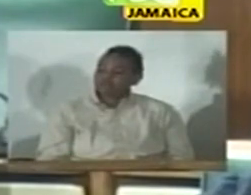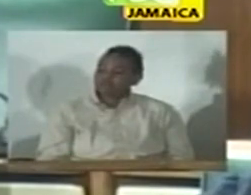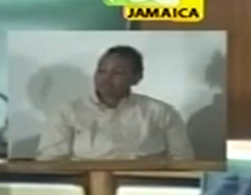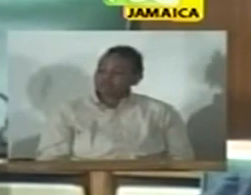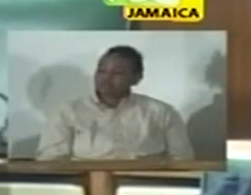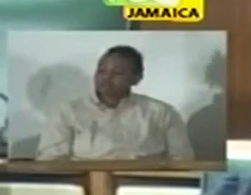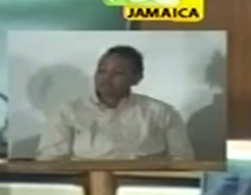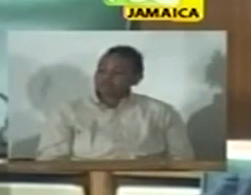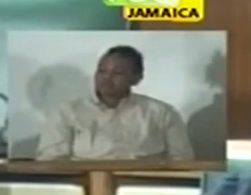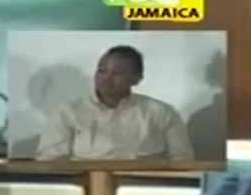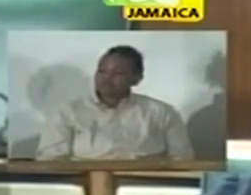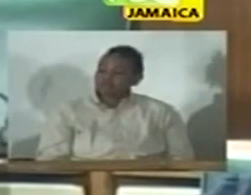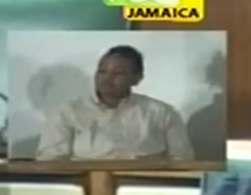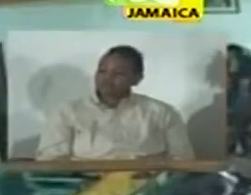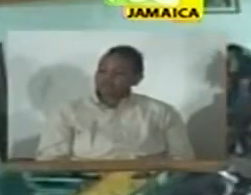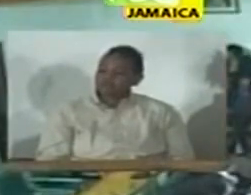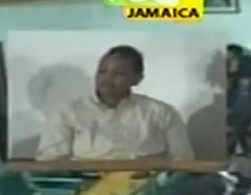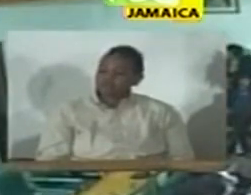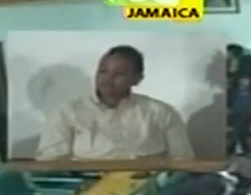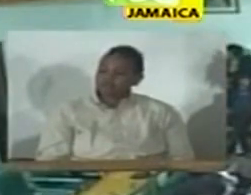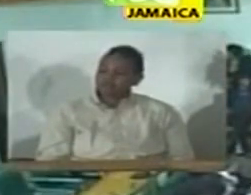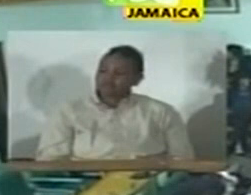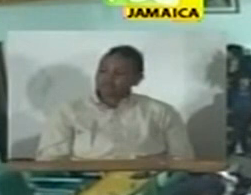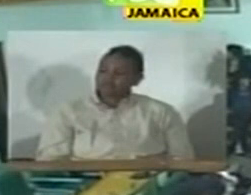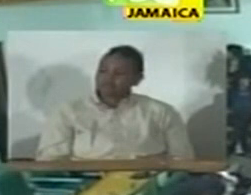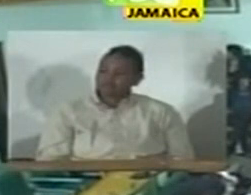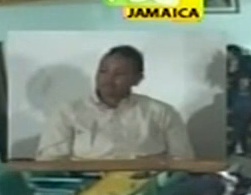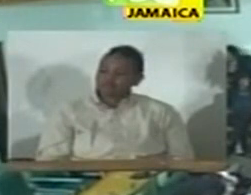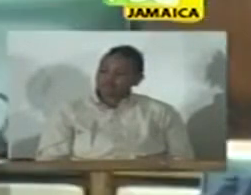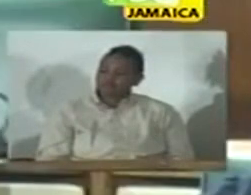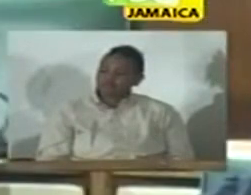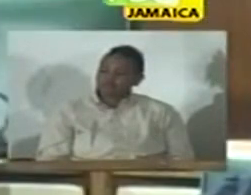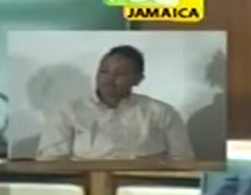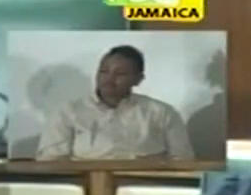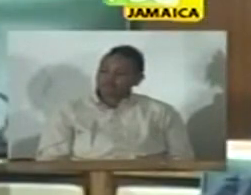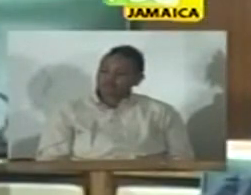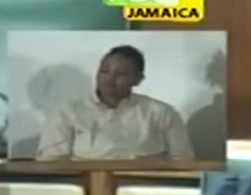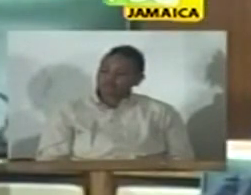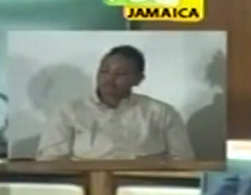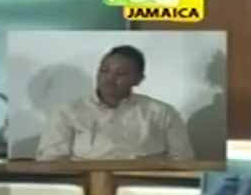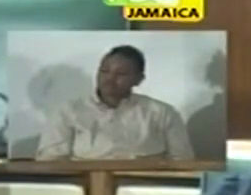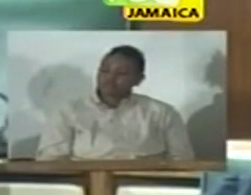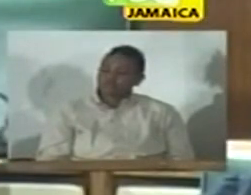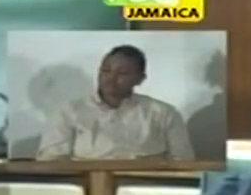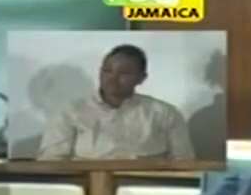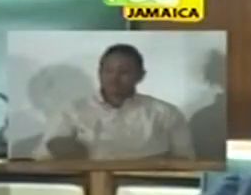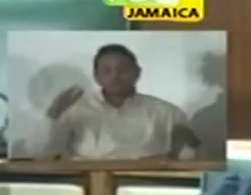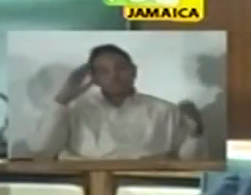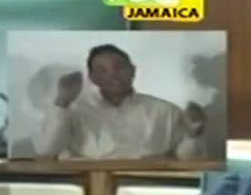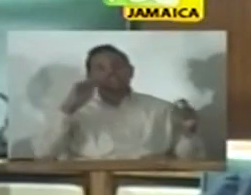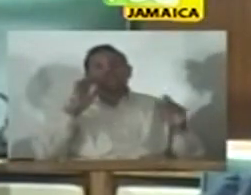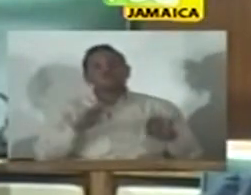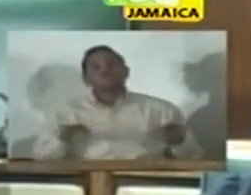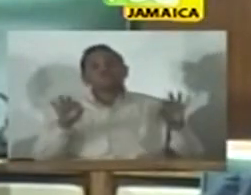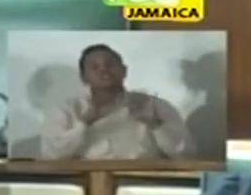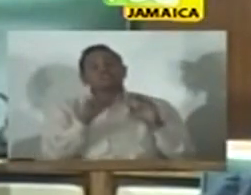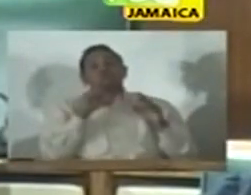well, as I said, Mr. President, it is also critical for us to